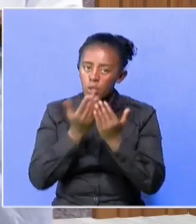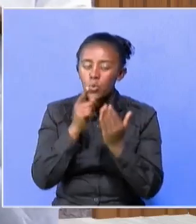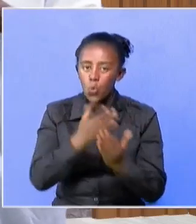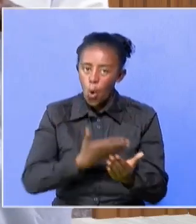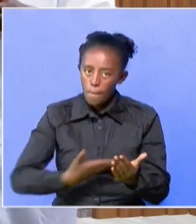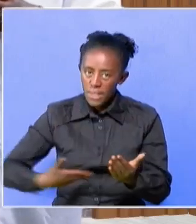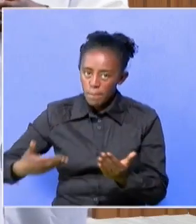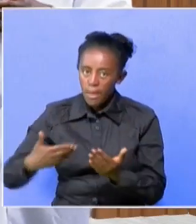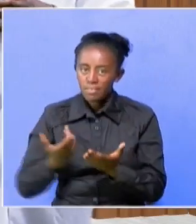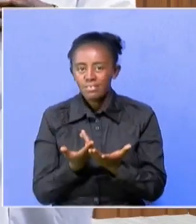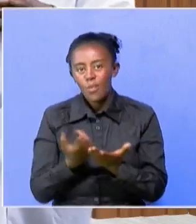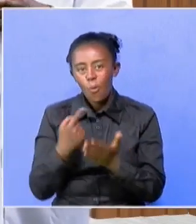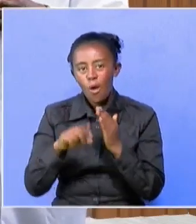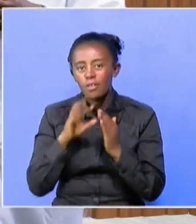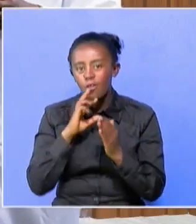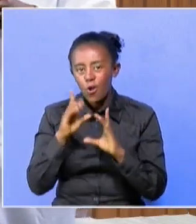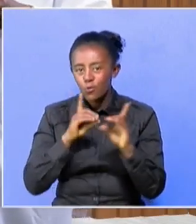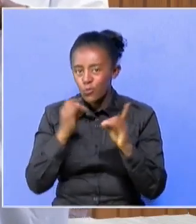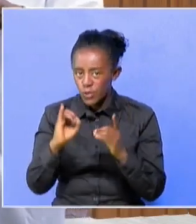doing.